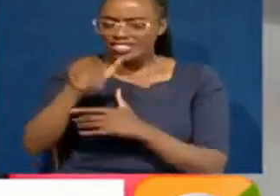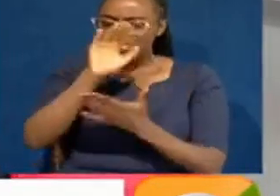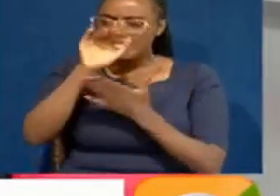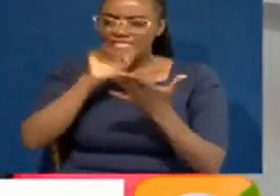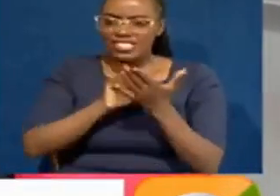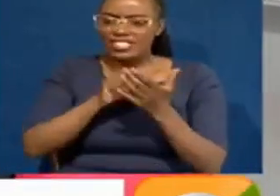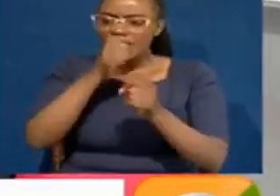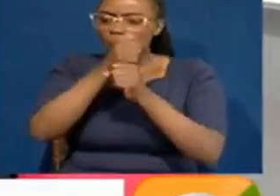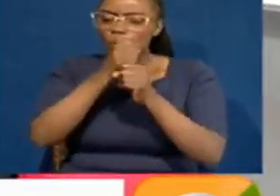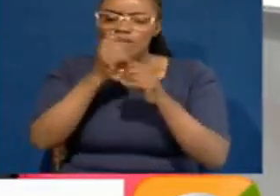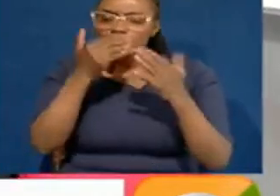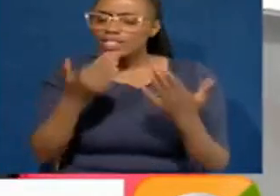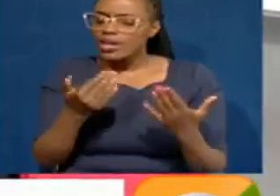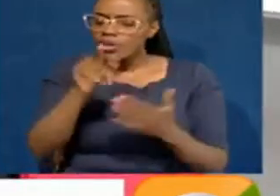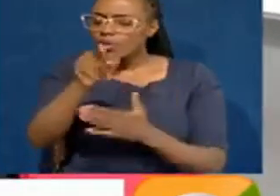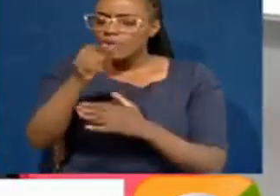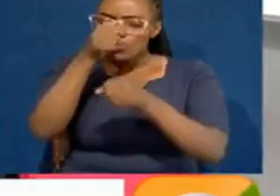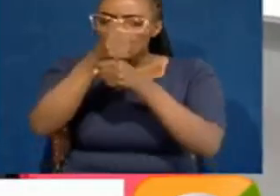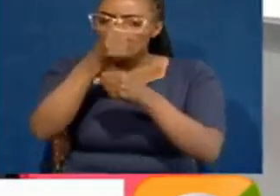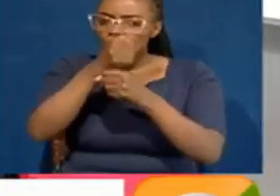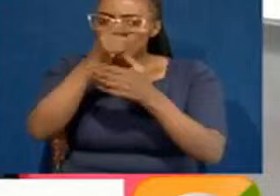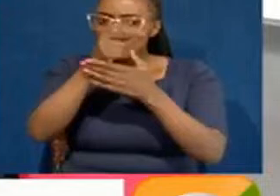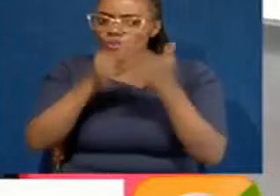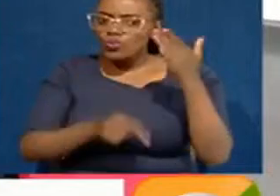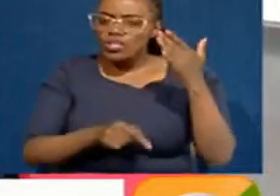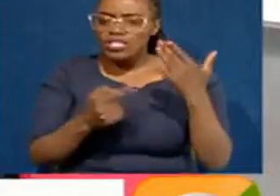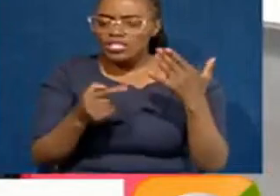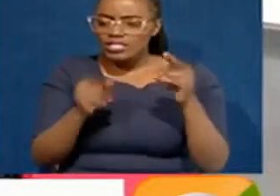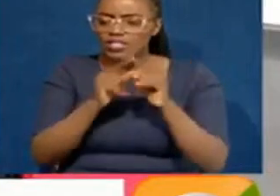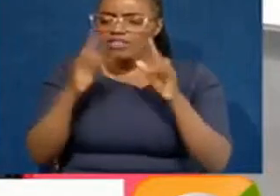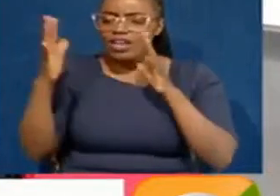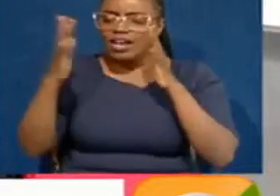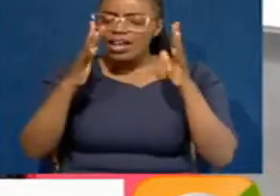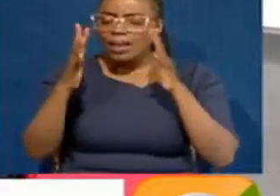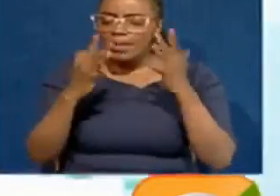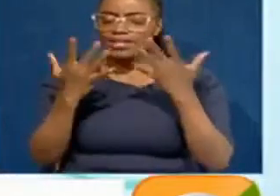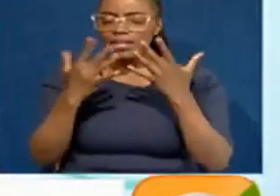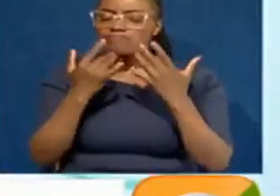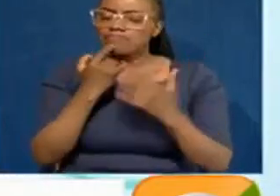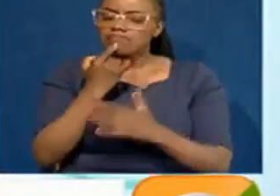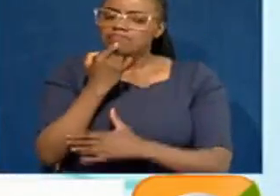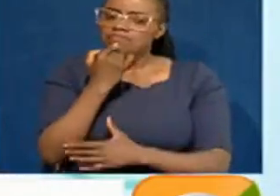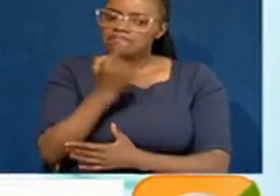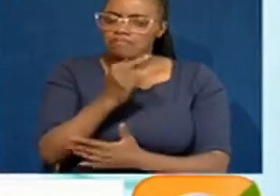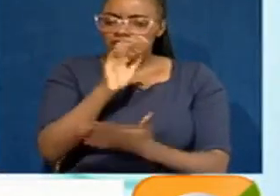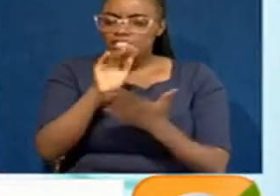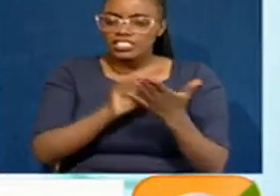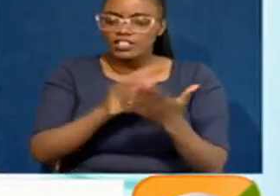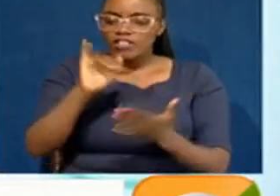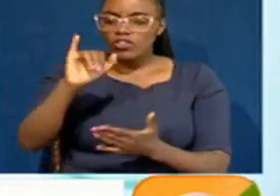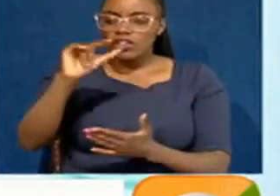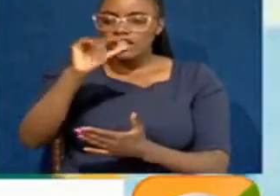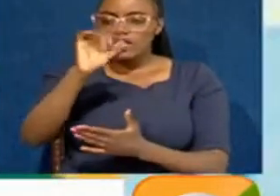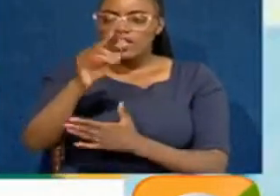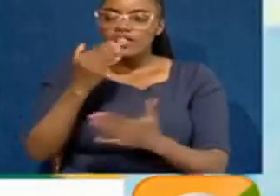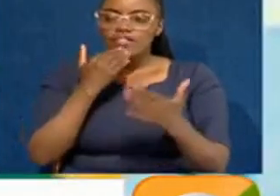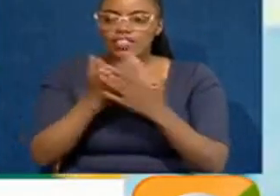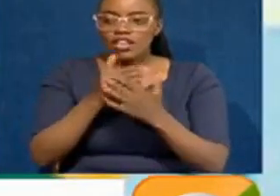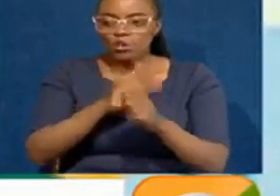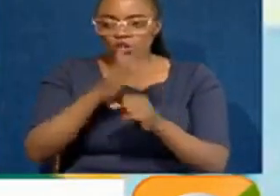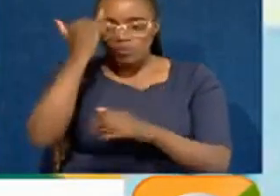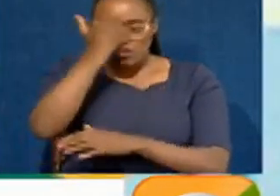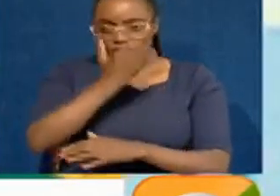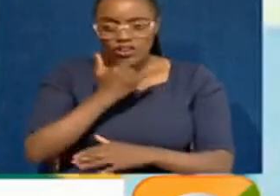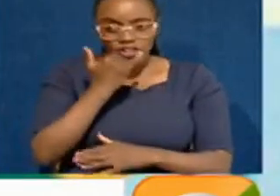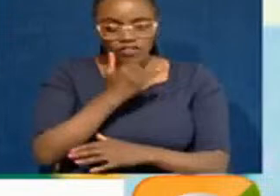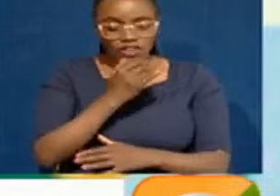center. What do you do at the Climate Prediction and Application Center for IGAD? Thank you very much, Yvonne. The